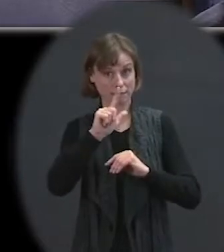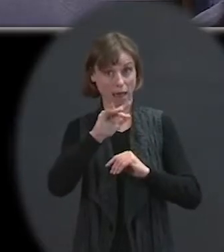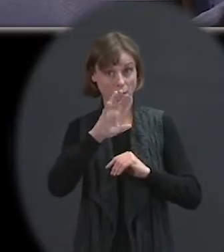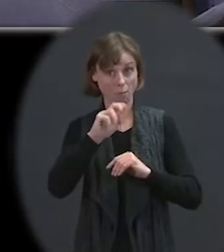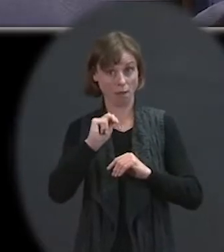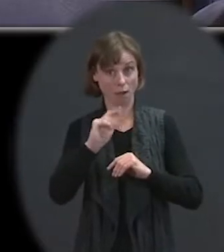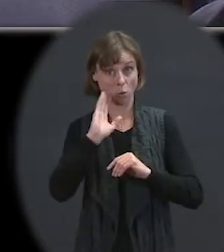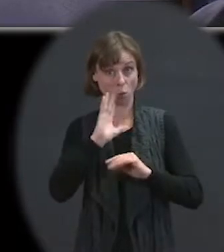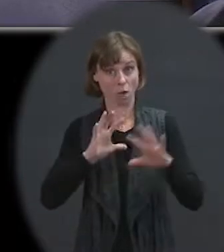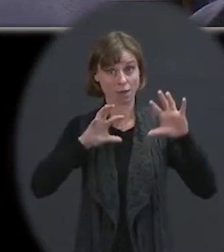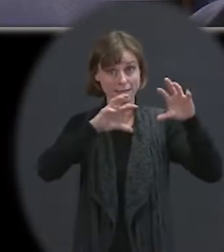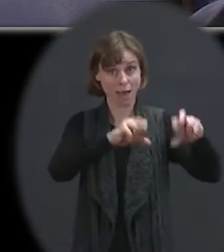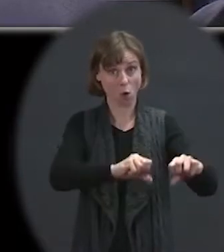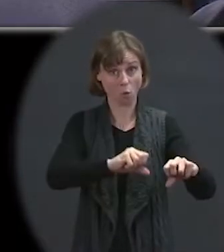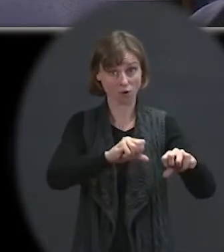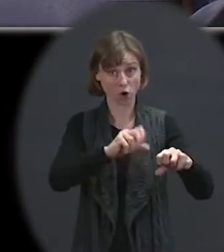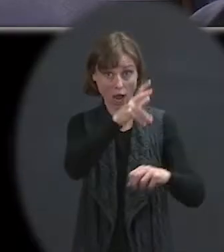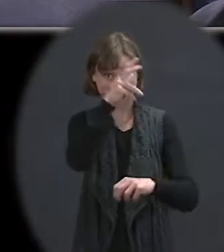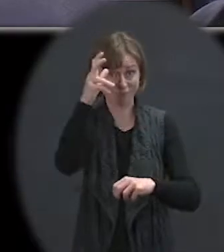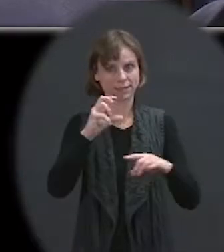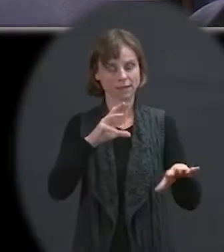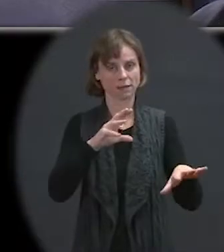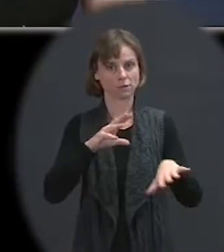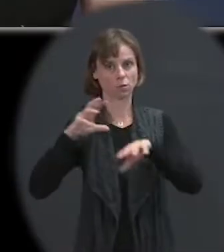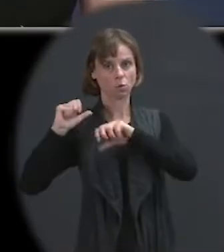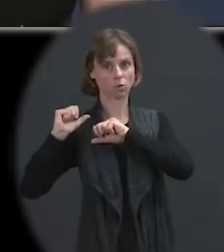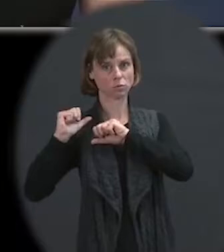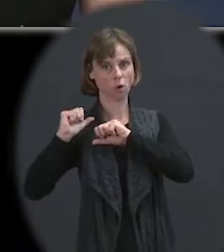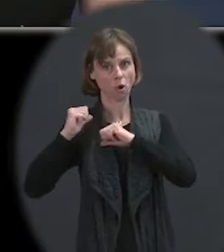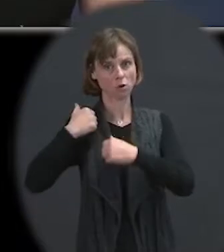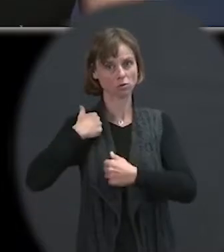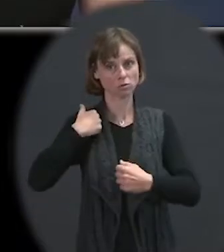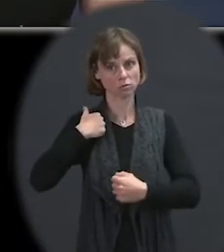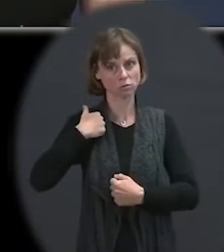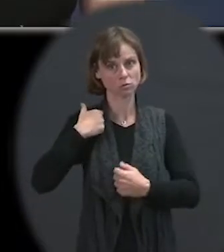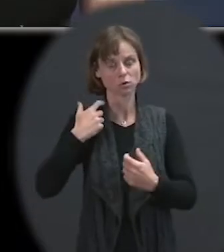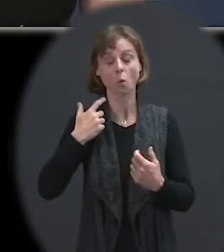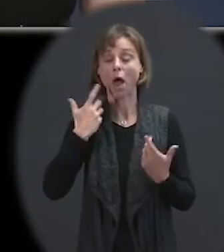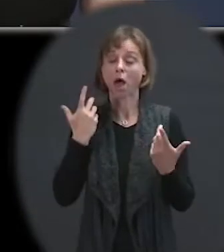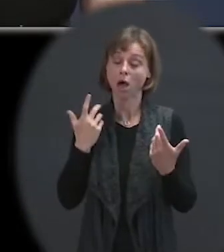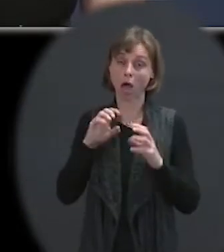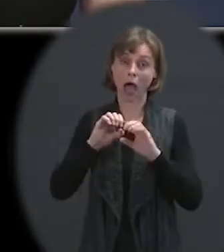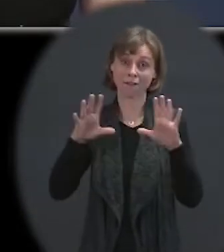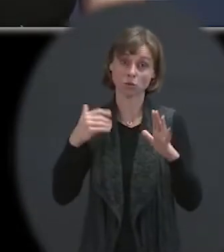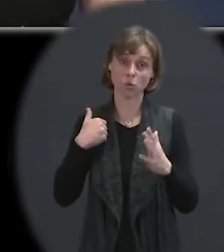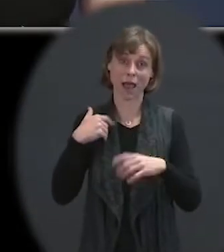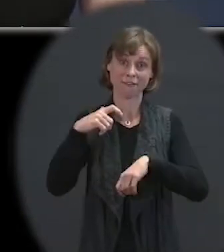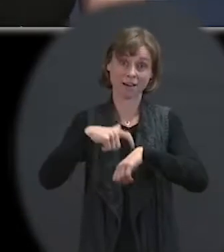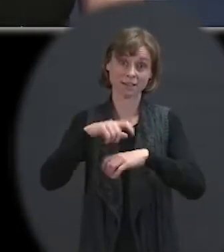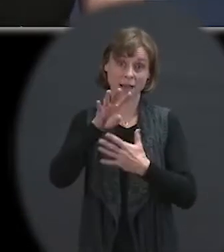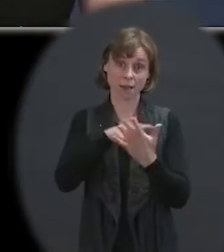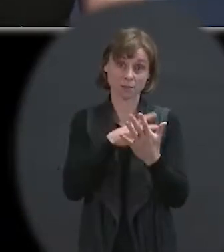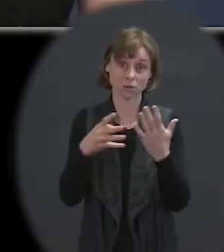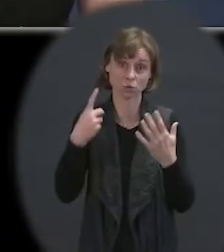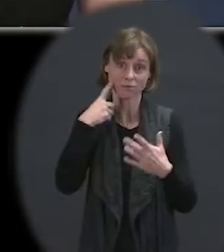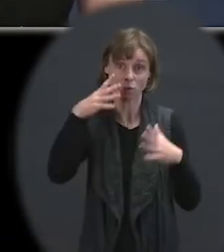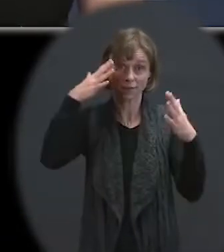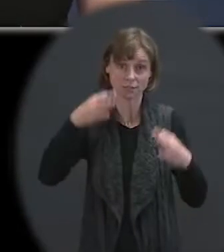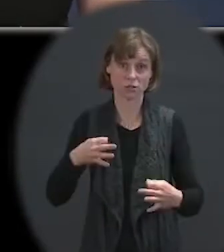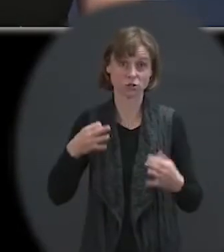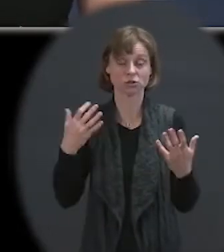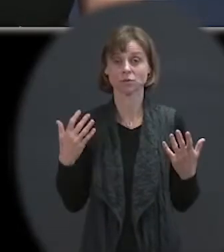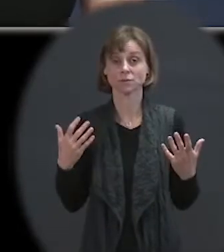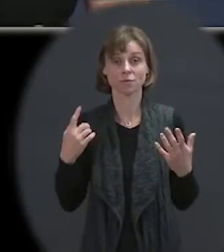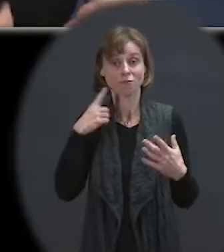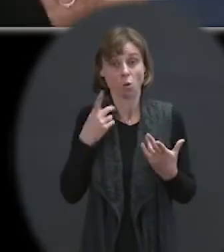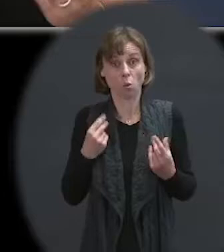over Afghanistan once the US pulls out? Well, obviously there's a timeline for a decision on the next steps here. I don't have any update